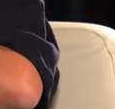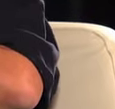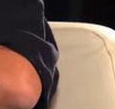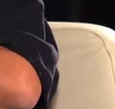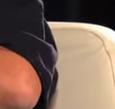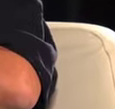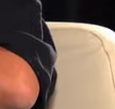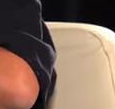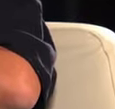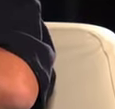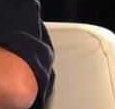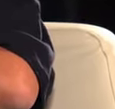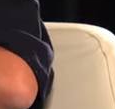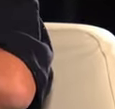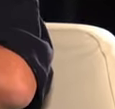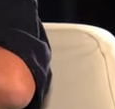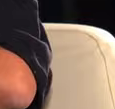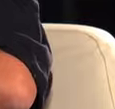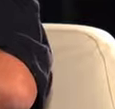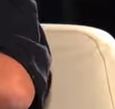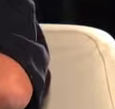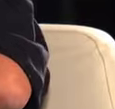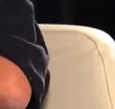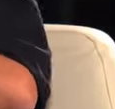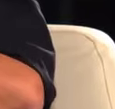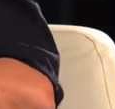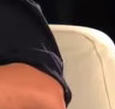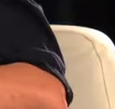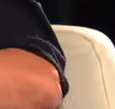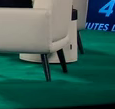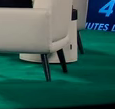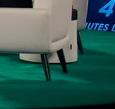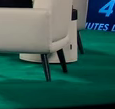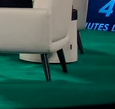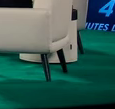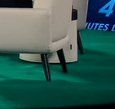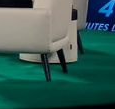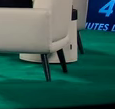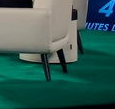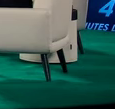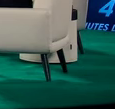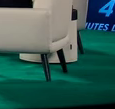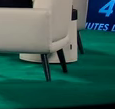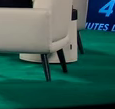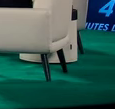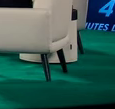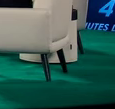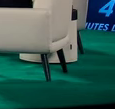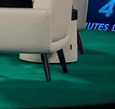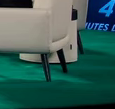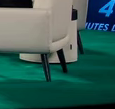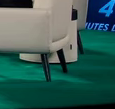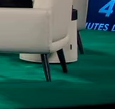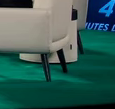building something really strong and real and resourced. Thanks. Indeed, indeed. We need to build stronger